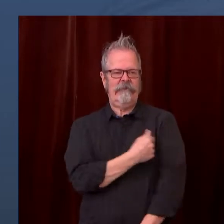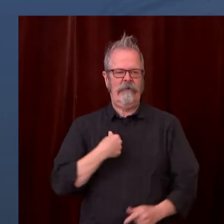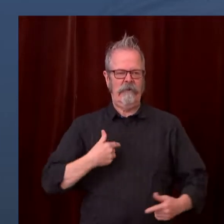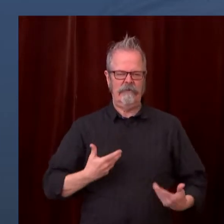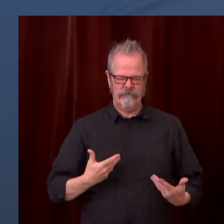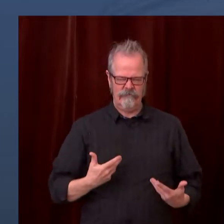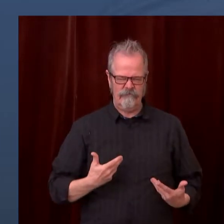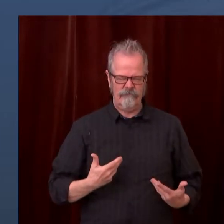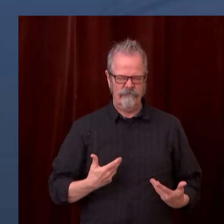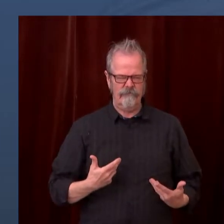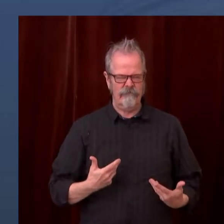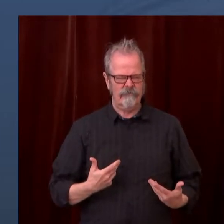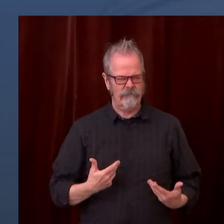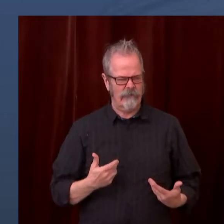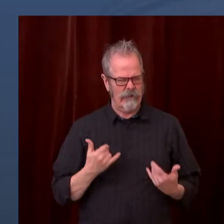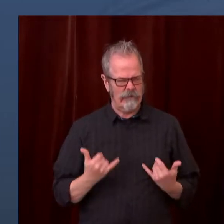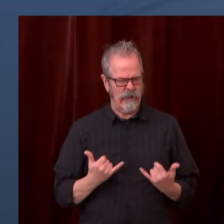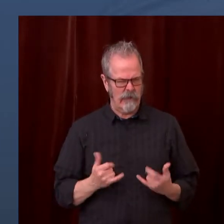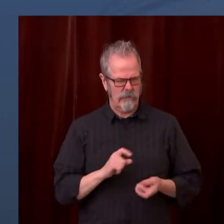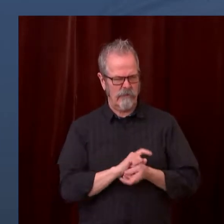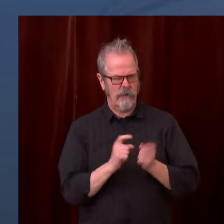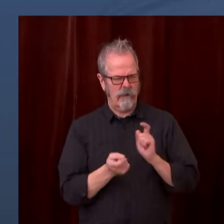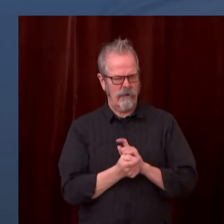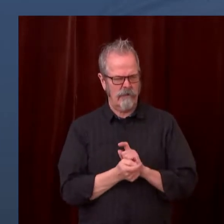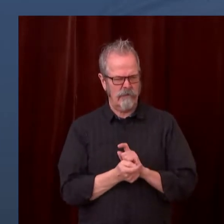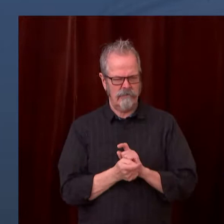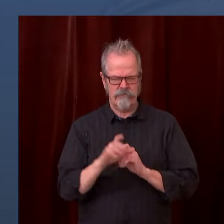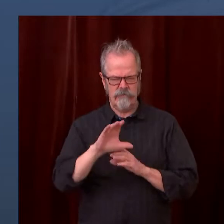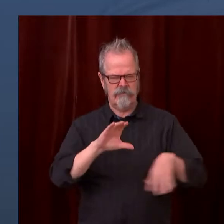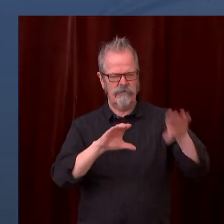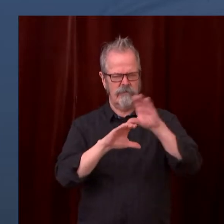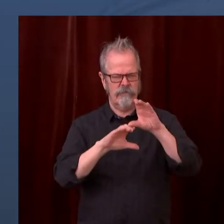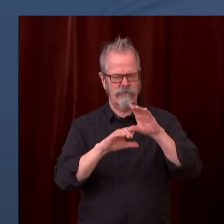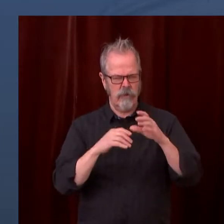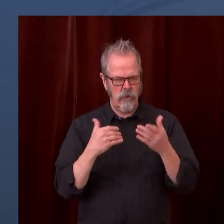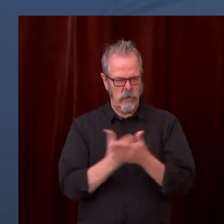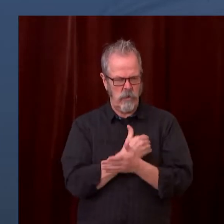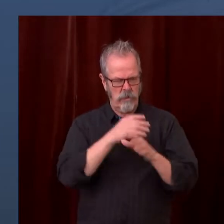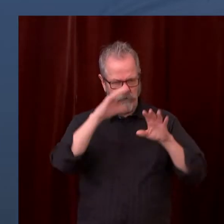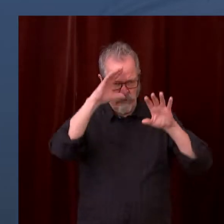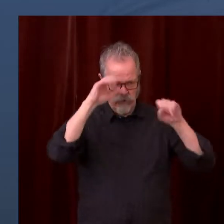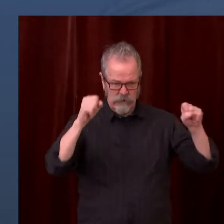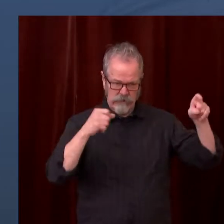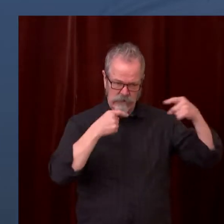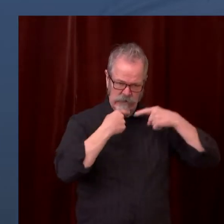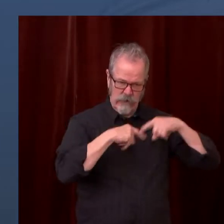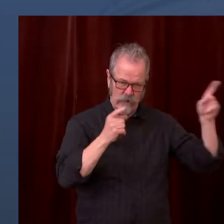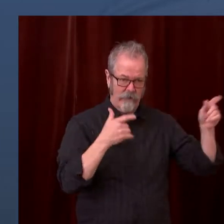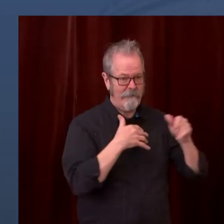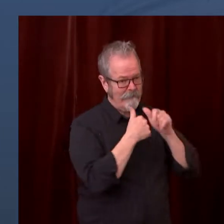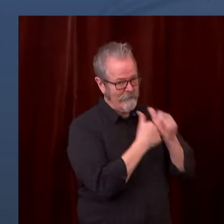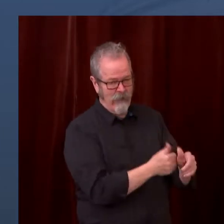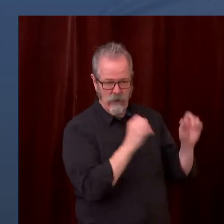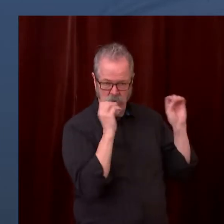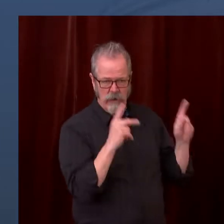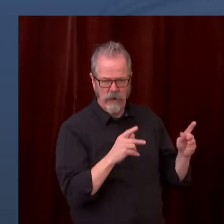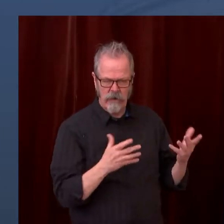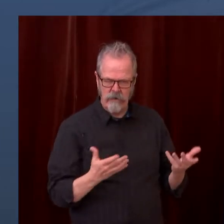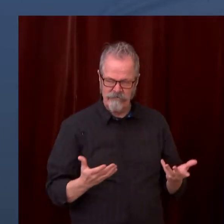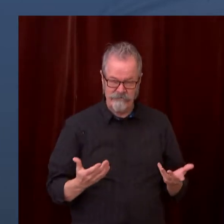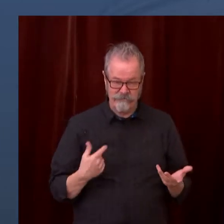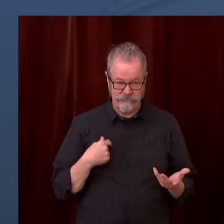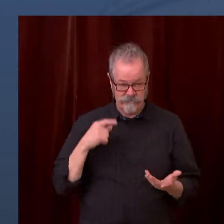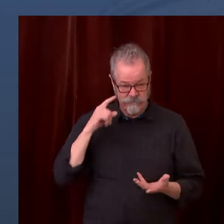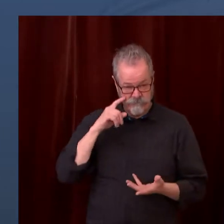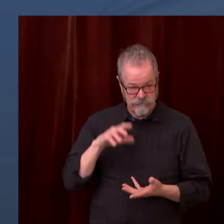in the wake of the new president's directive? And I imagine, I'm imagining, had it been the previous